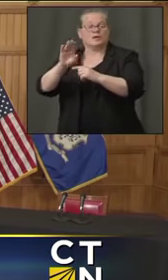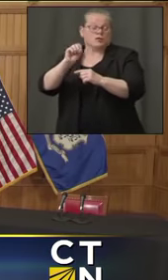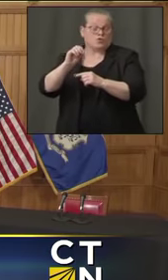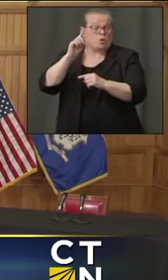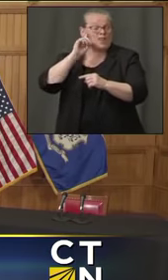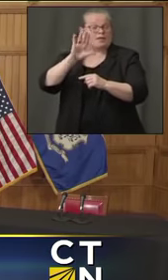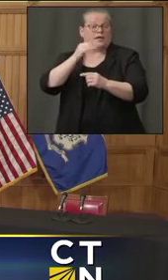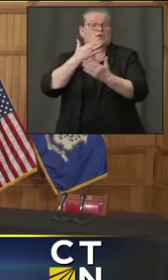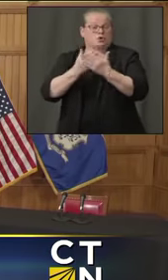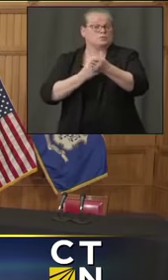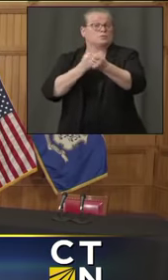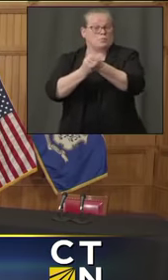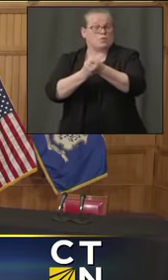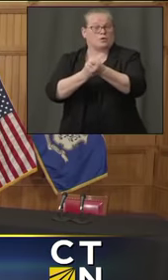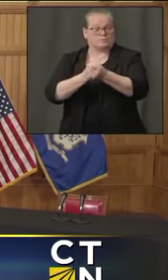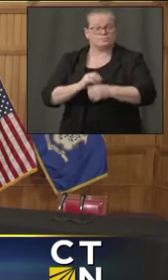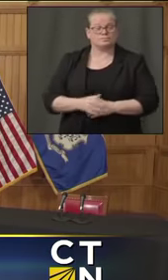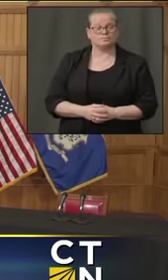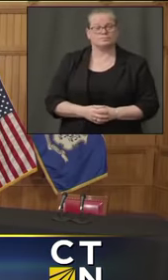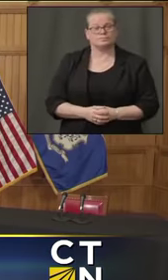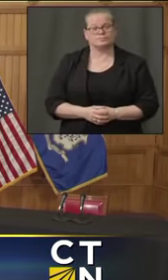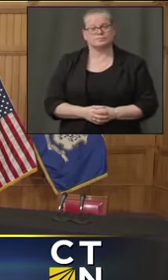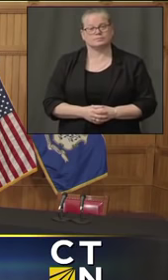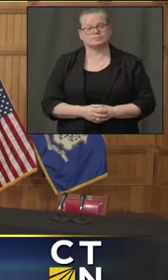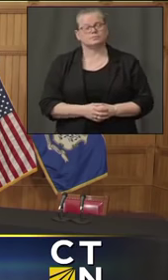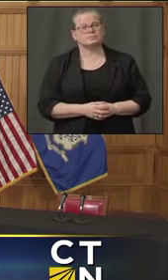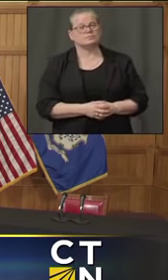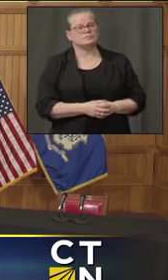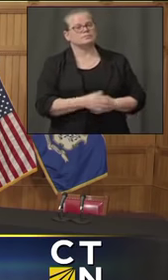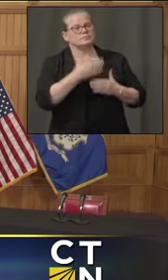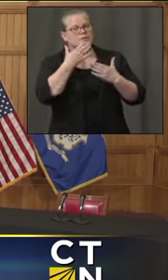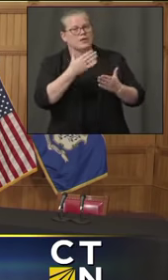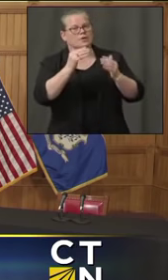Thank you so much. The Day of New London.